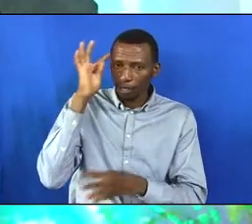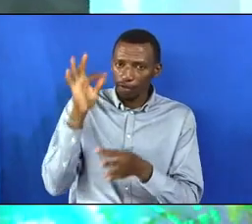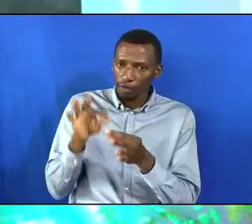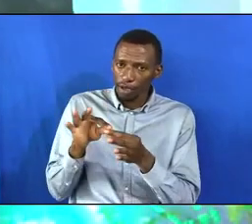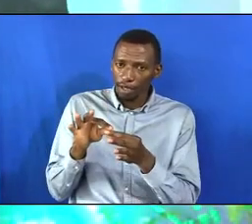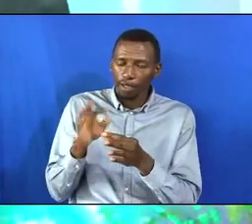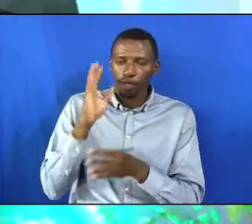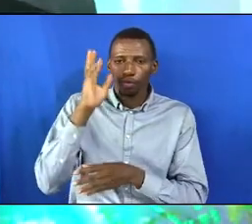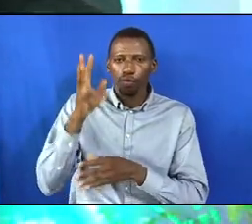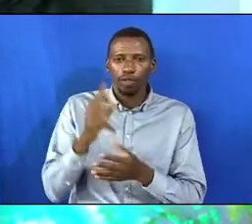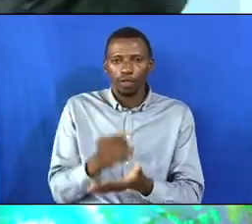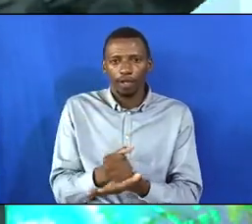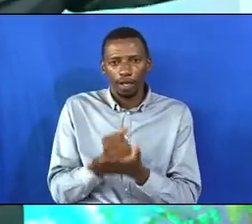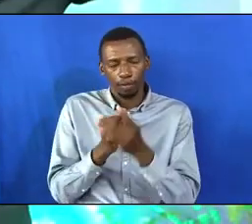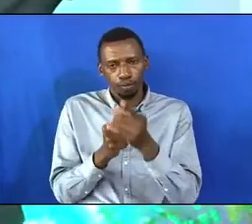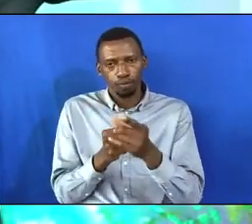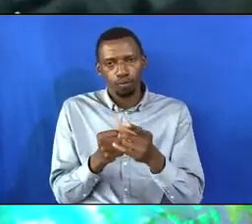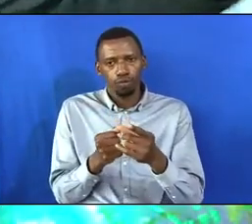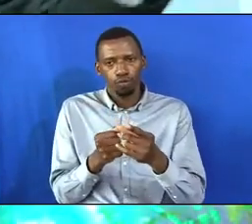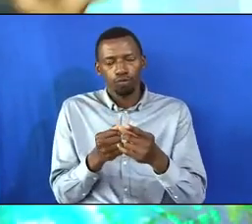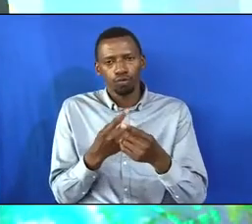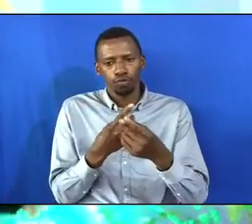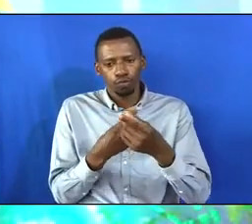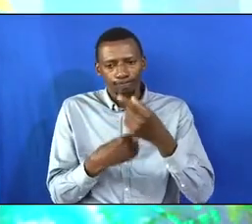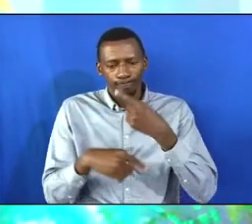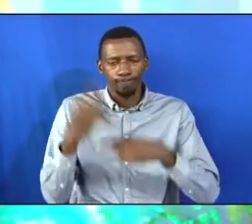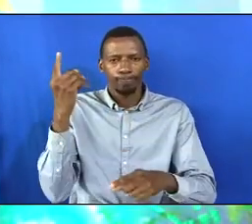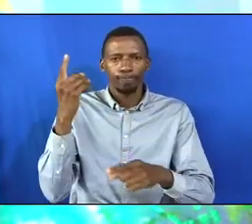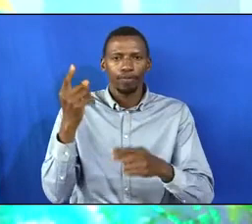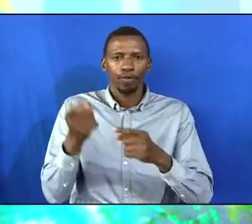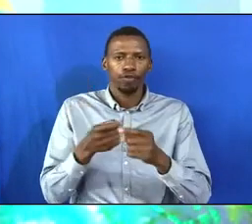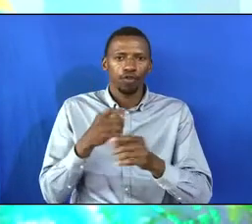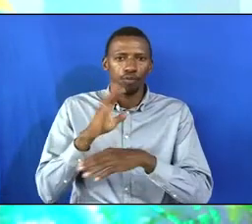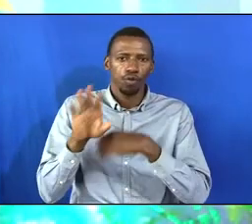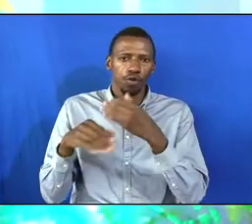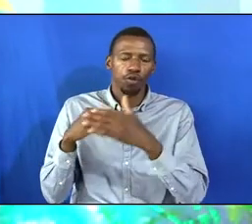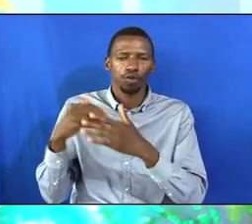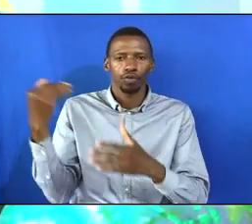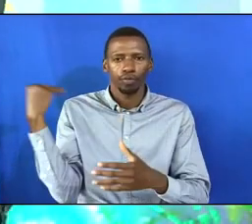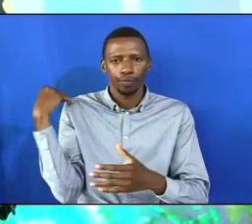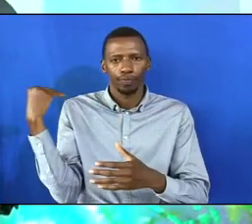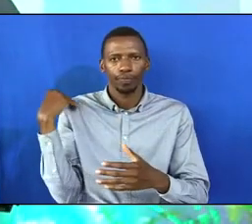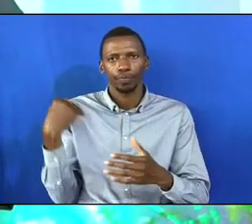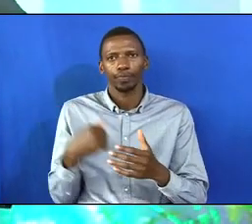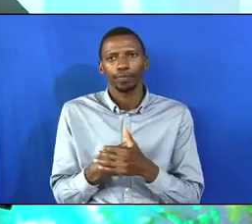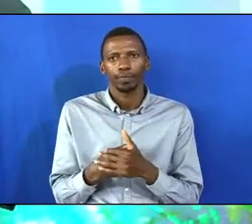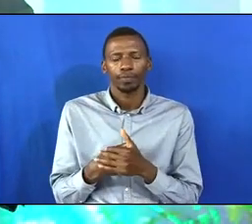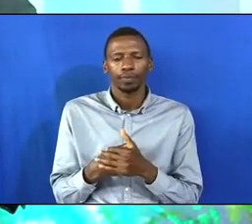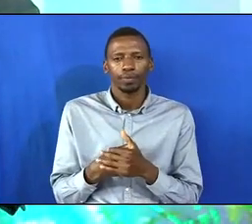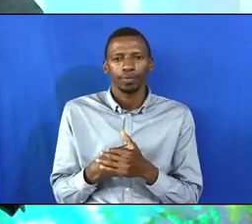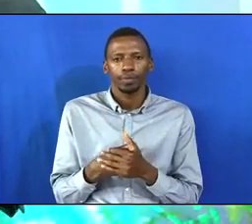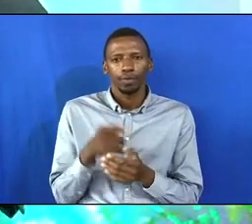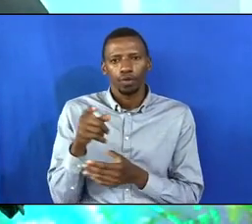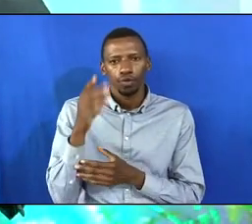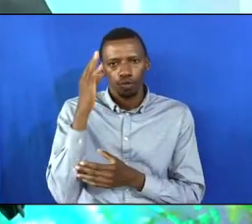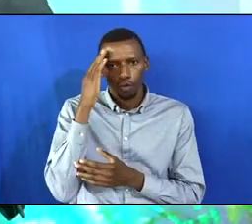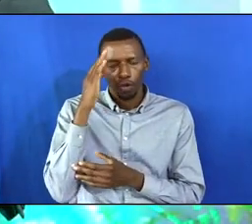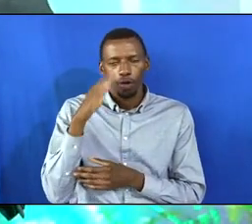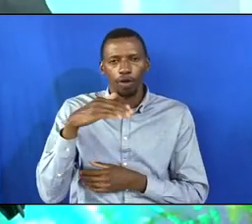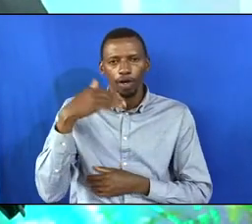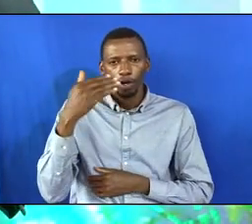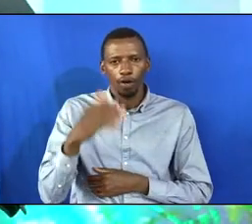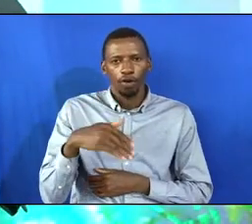to face and overcome all the distractions. You know, often we